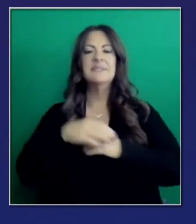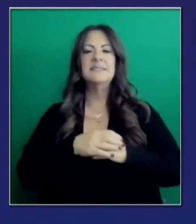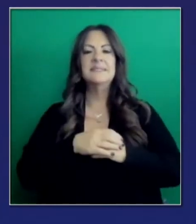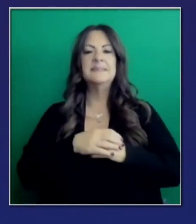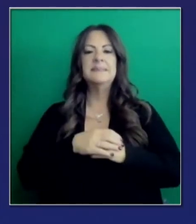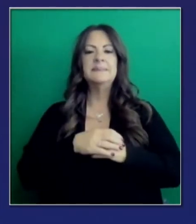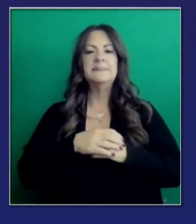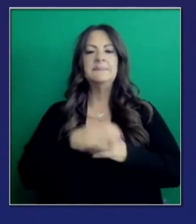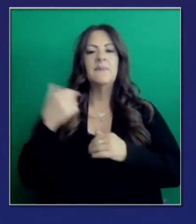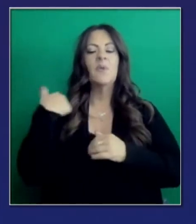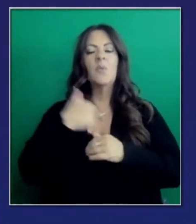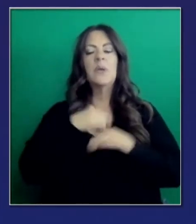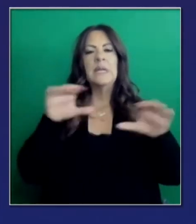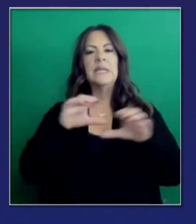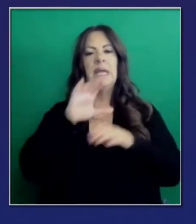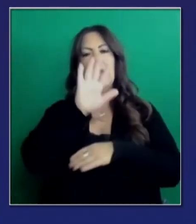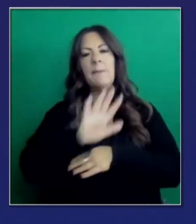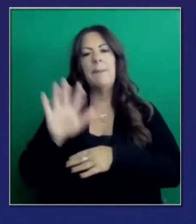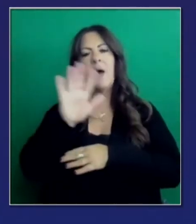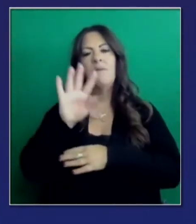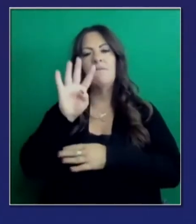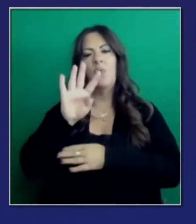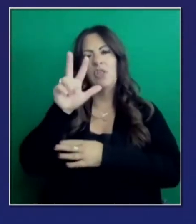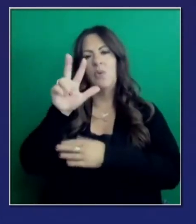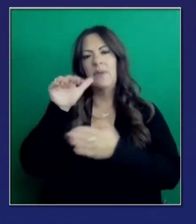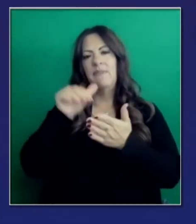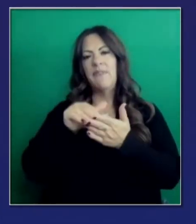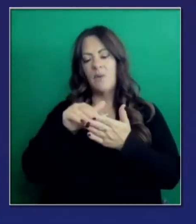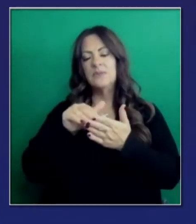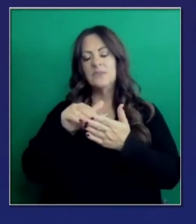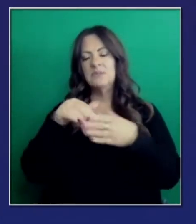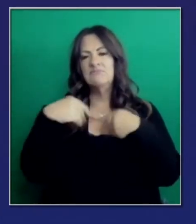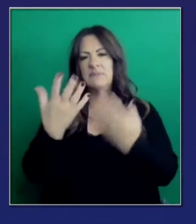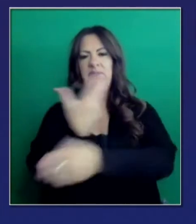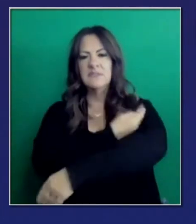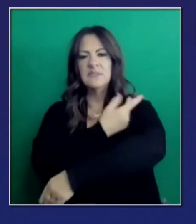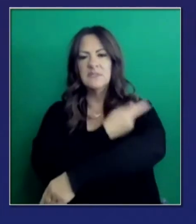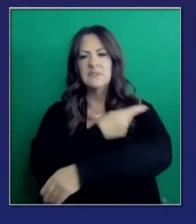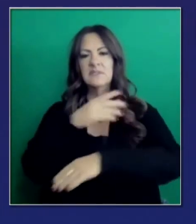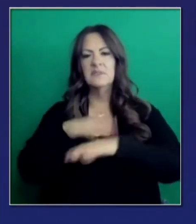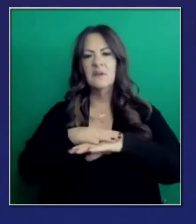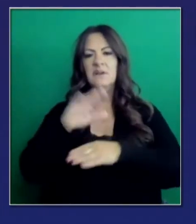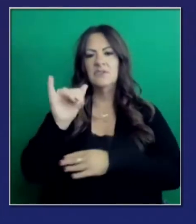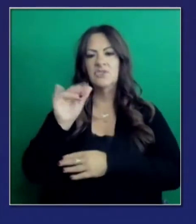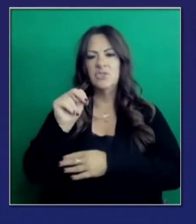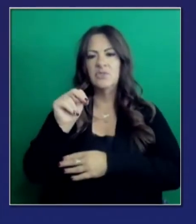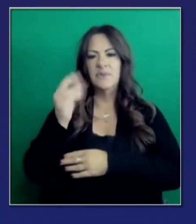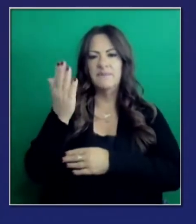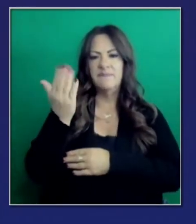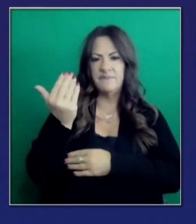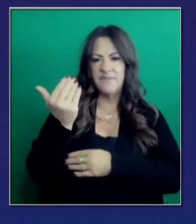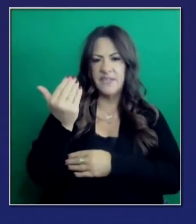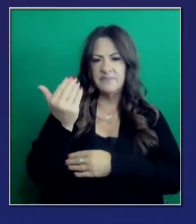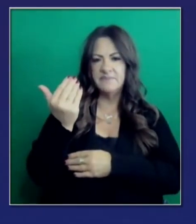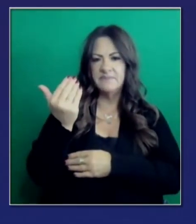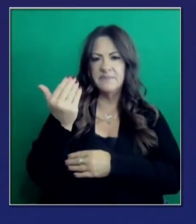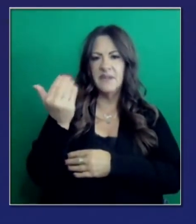around 43,000. On the 15th, just as an example, just a 2-week period, you get a sense, or 10-day